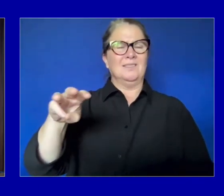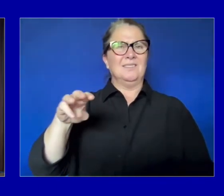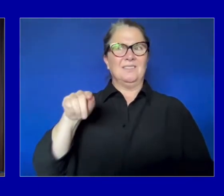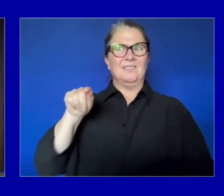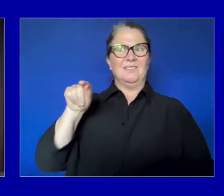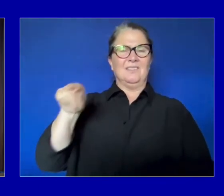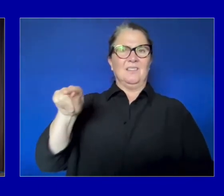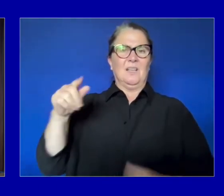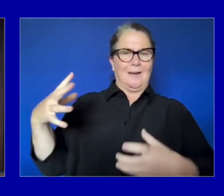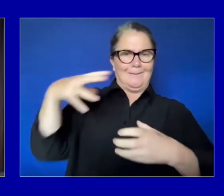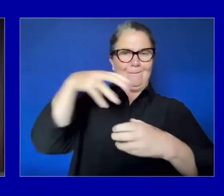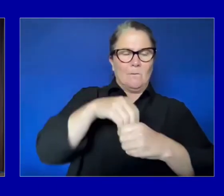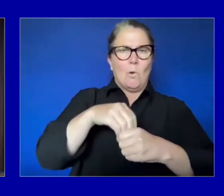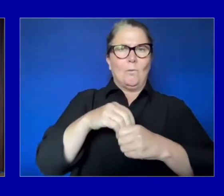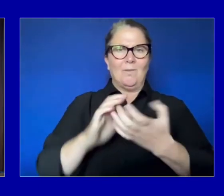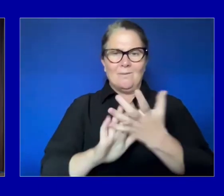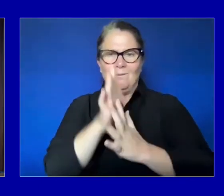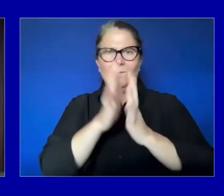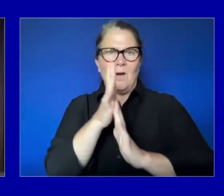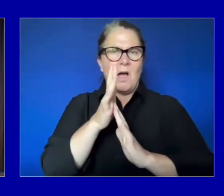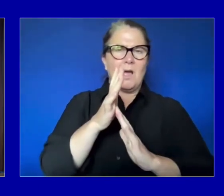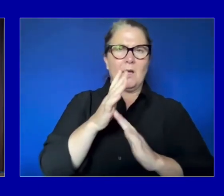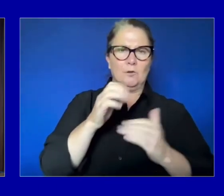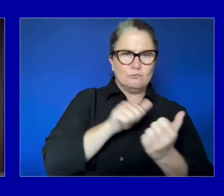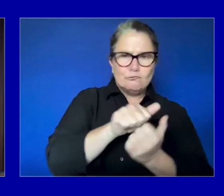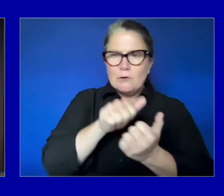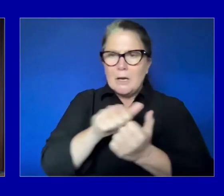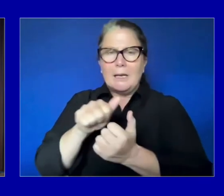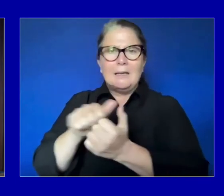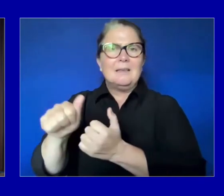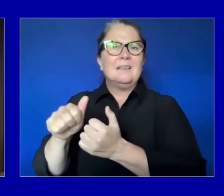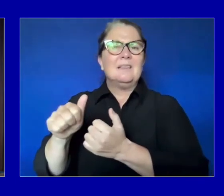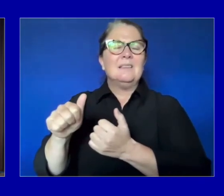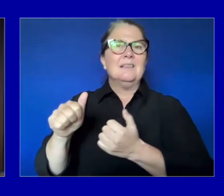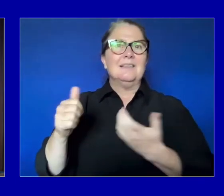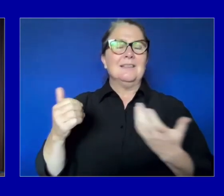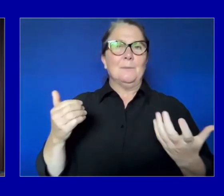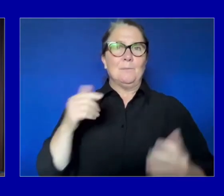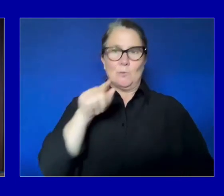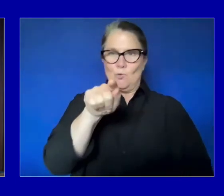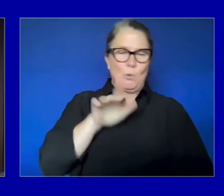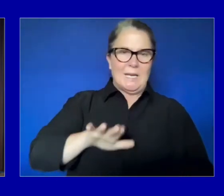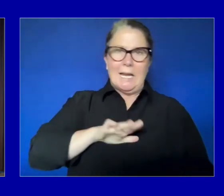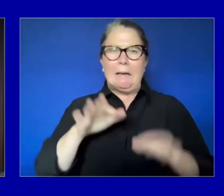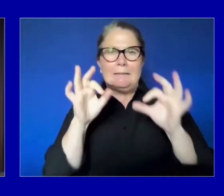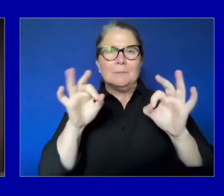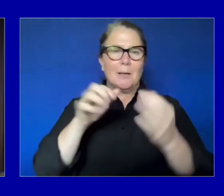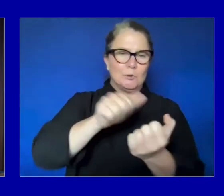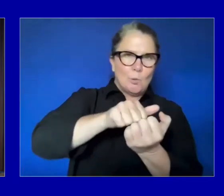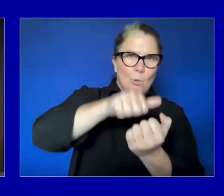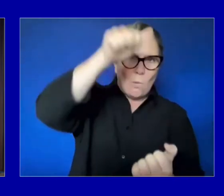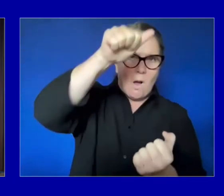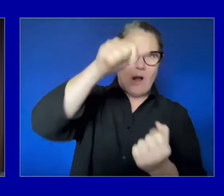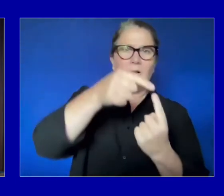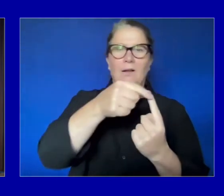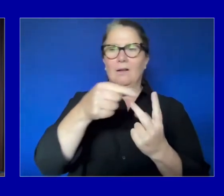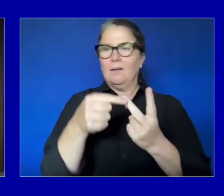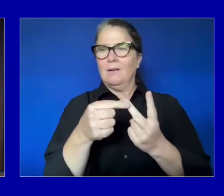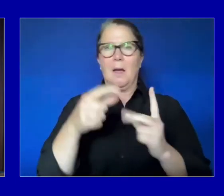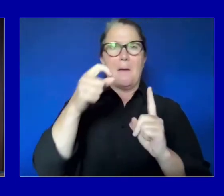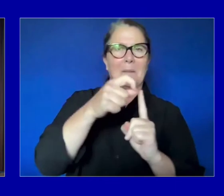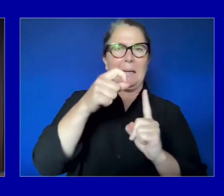we need an accreditation, you need PPE. You can't just go and light a match. sort of, there's all these policy and restrictions around